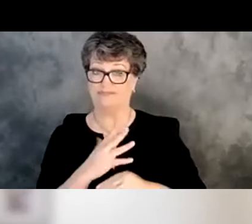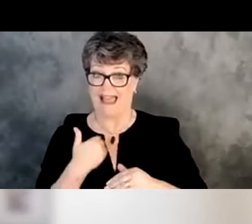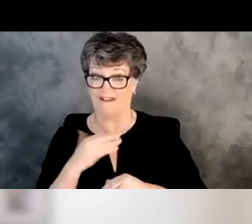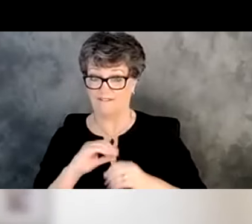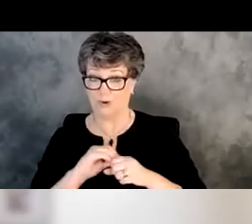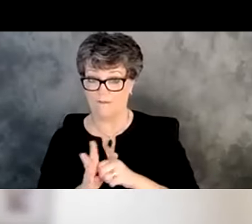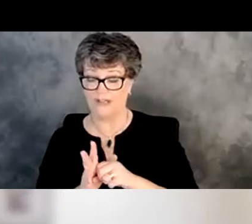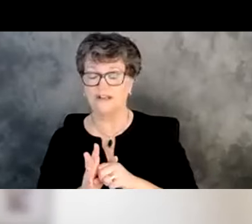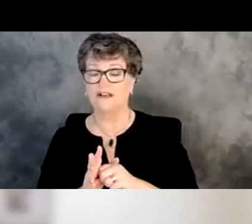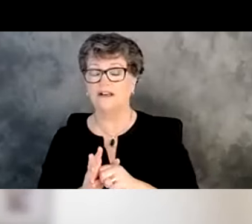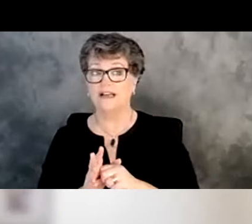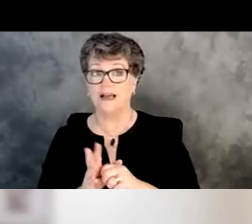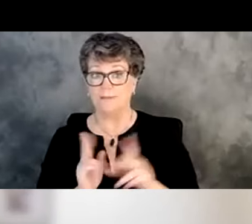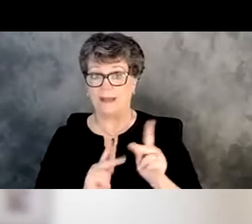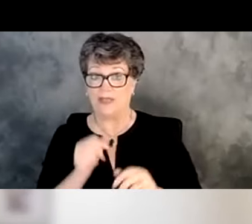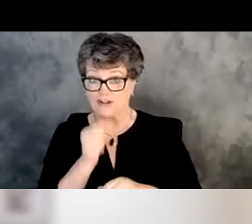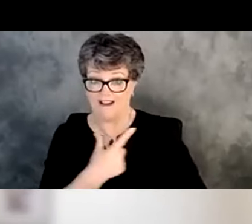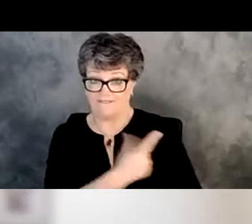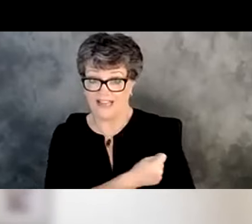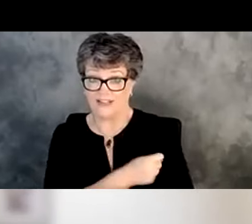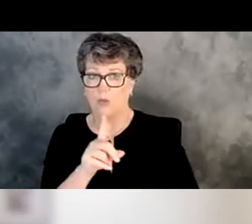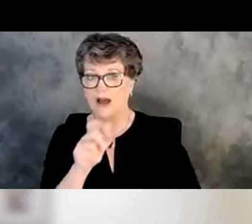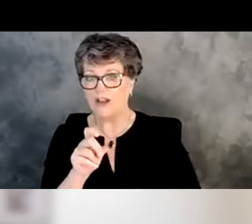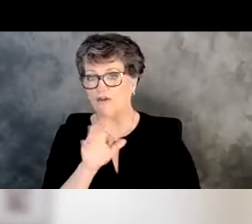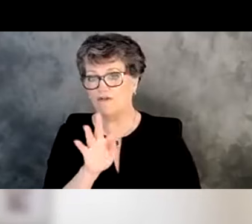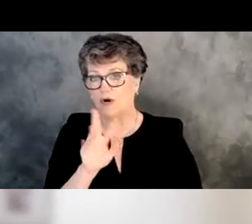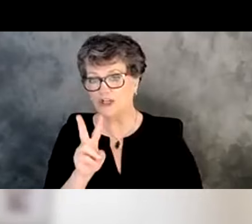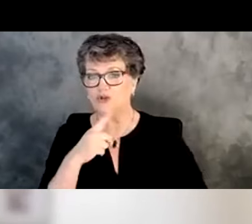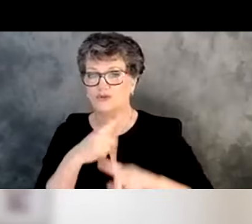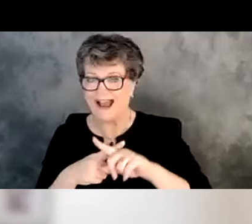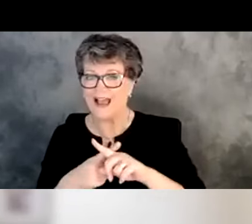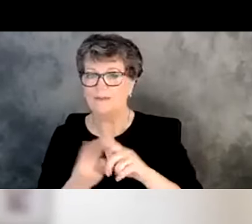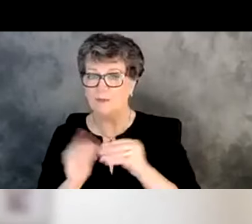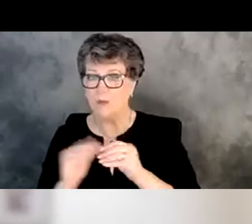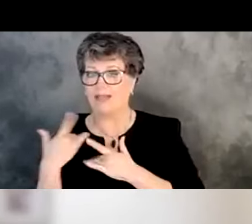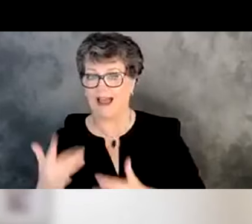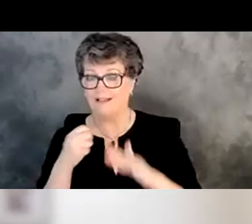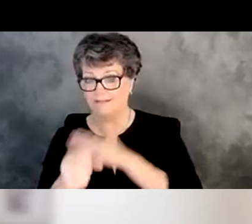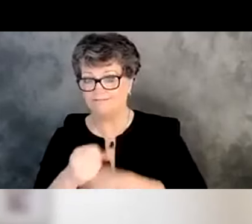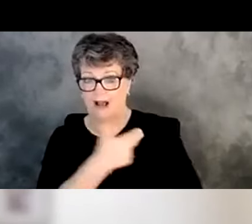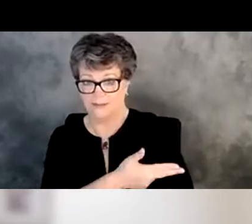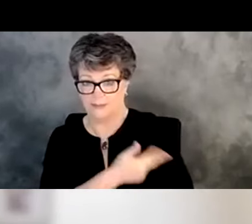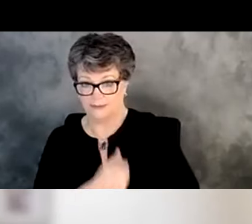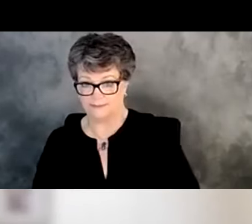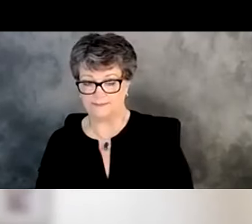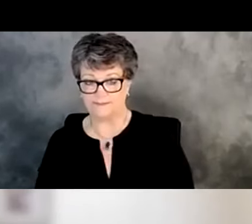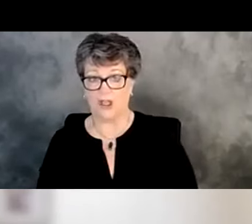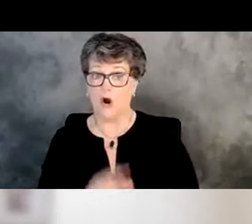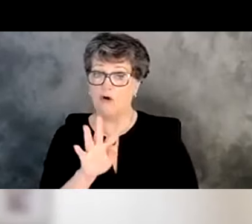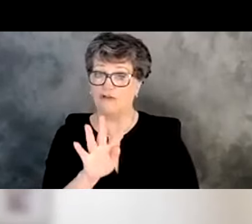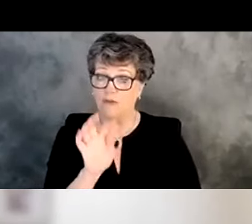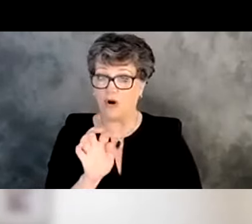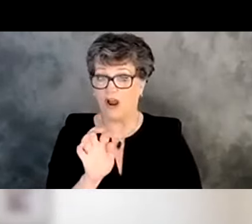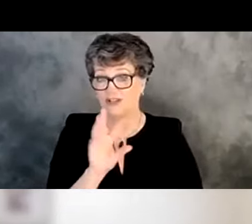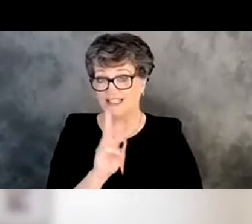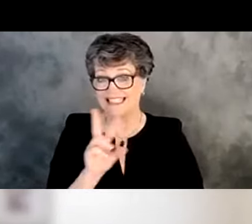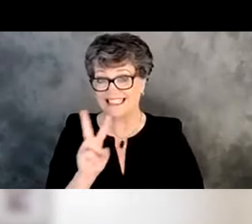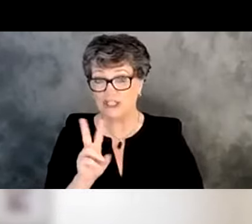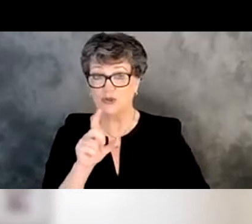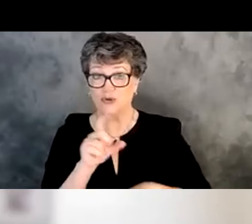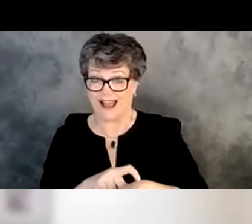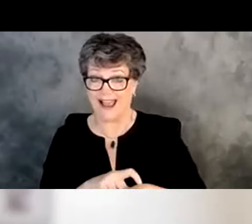unvaccinated Californians are 142 times more likely to need hospitalization and 462 times more likely